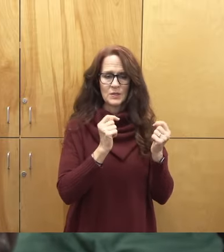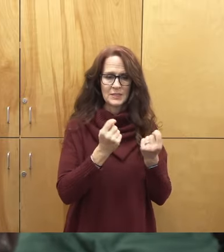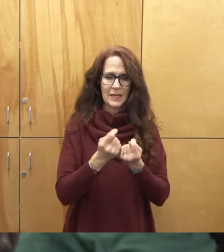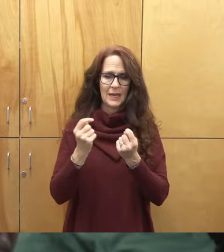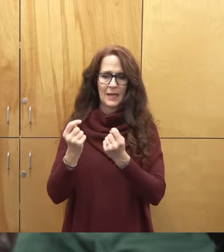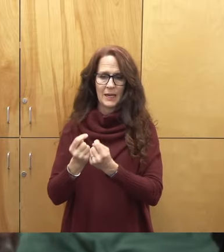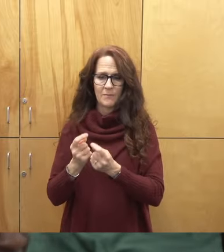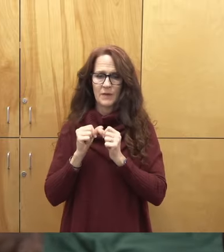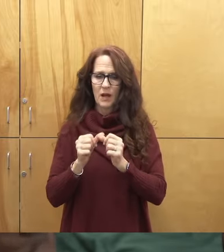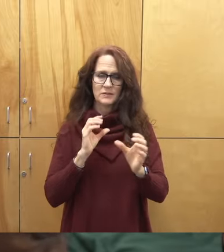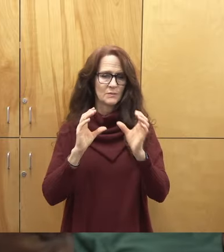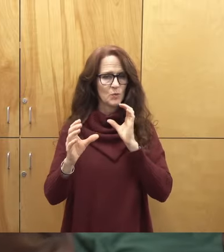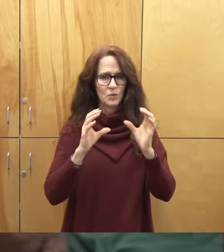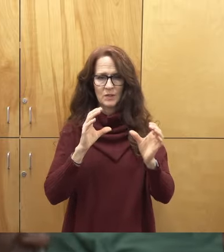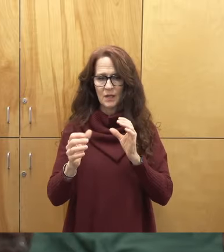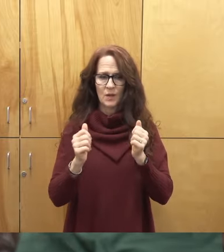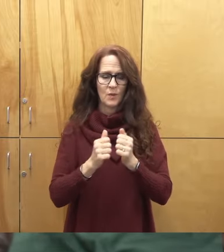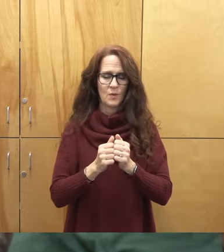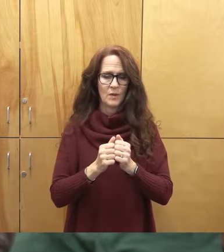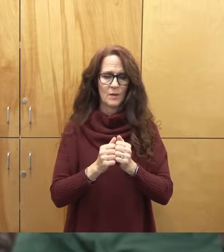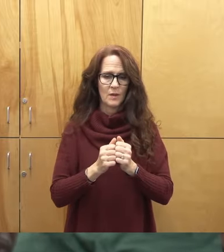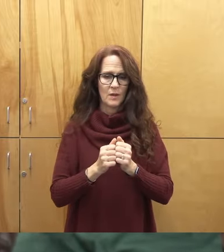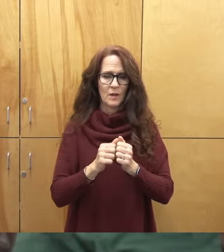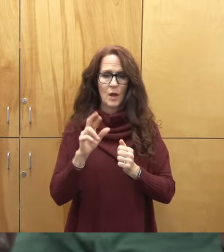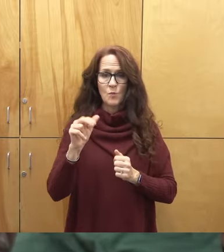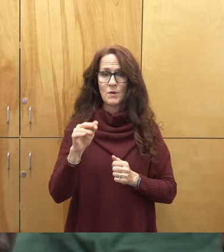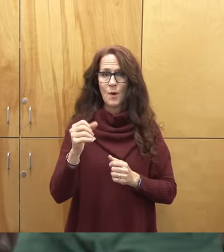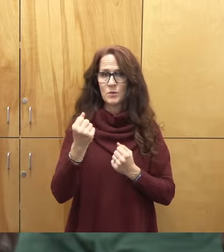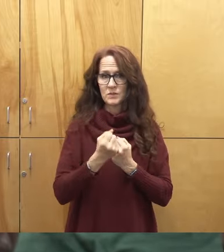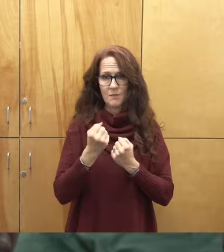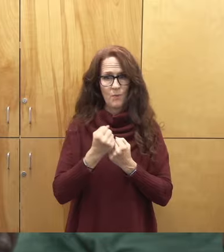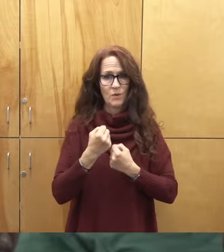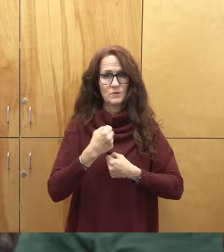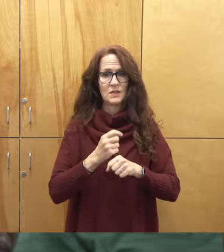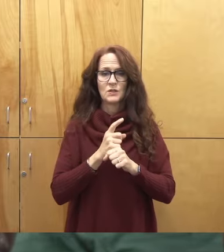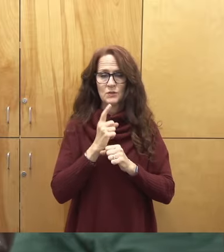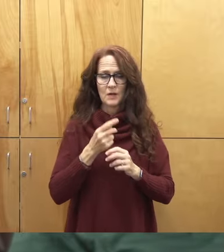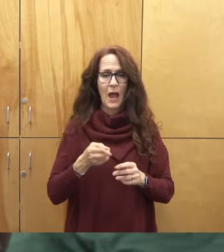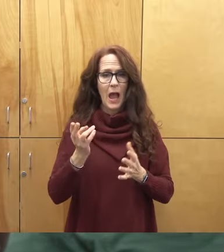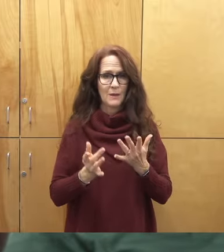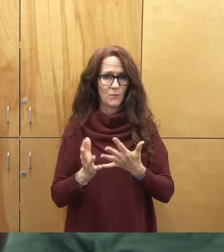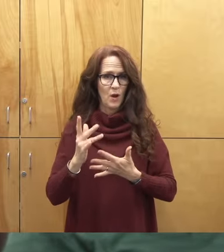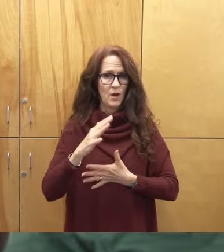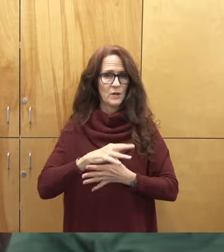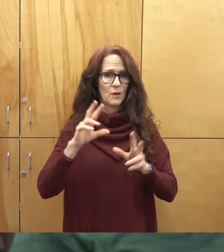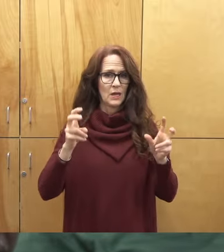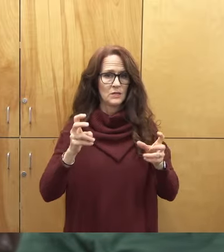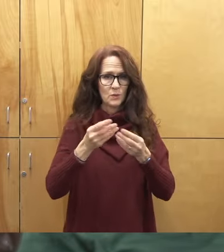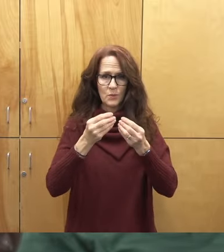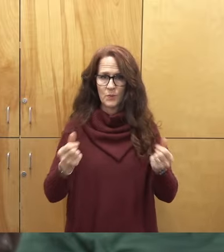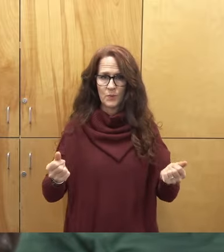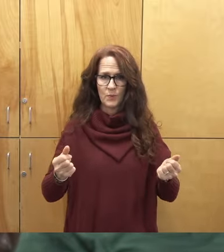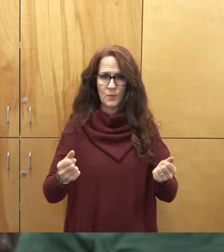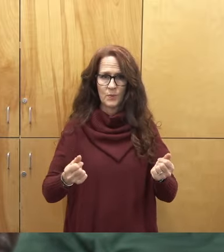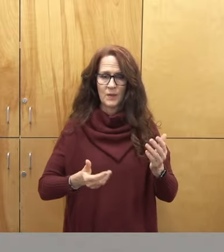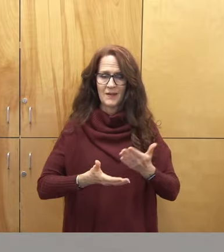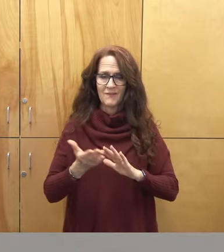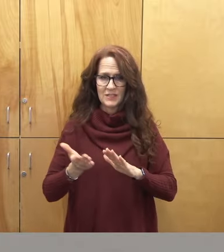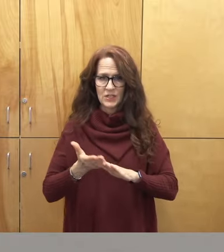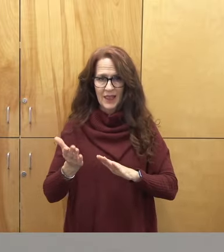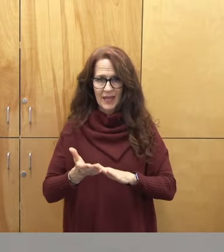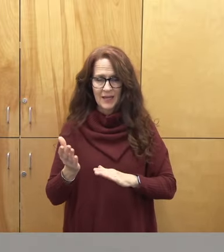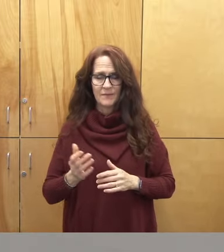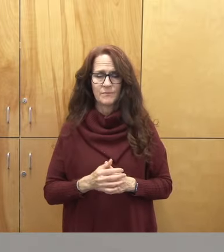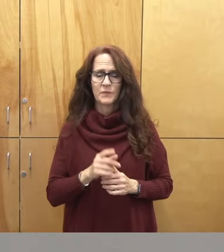and constant communication with remote support to ensure high priority issues are resolved efficiently.